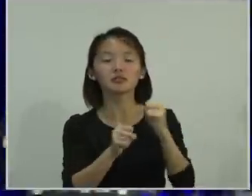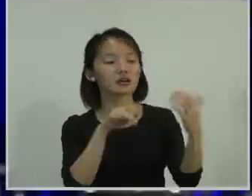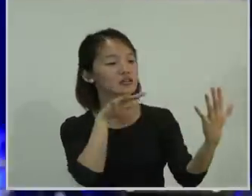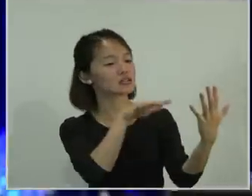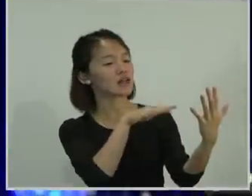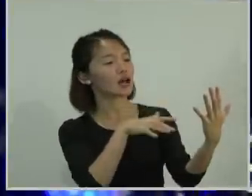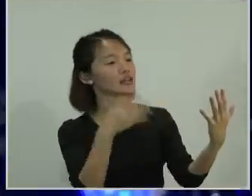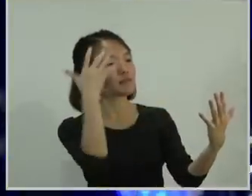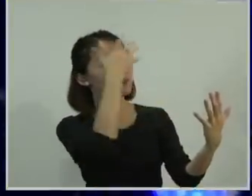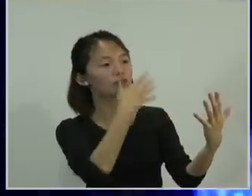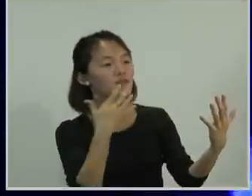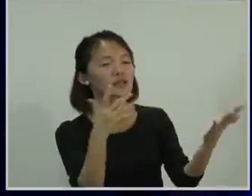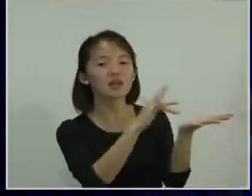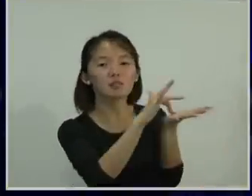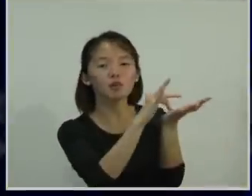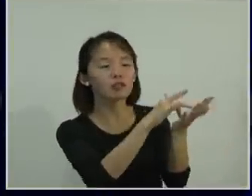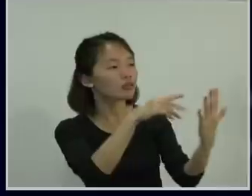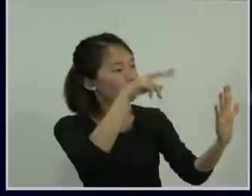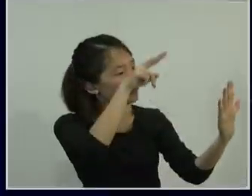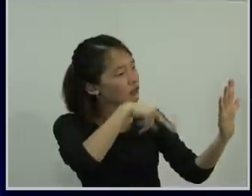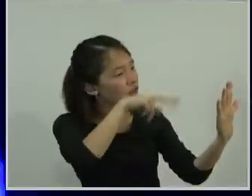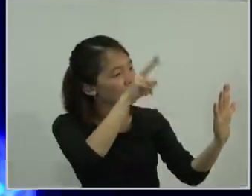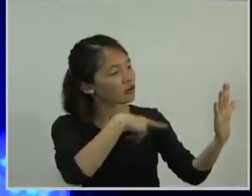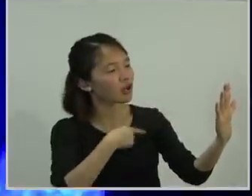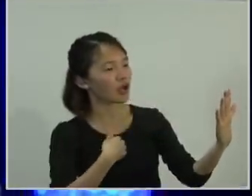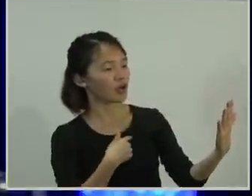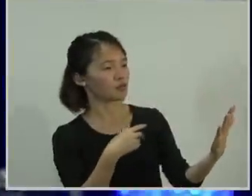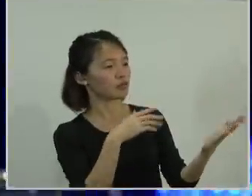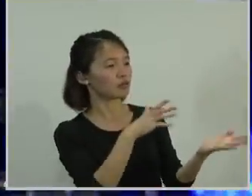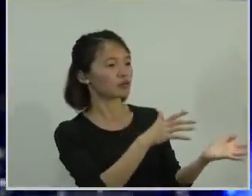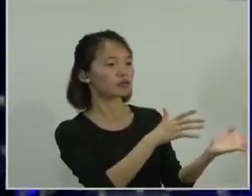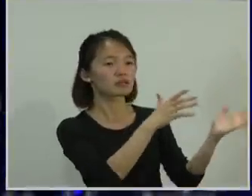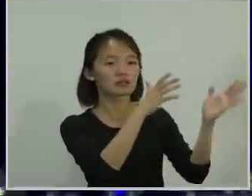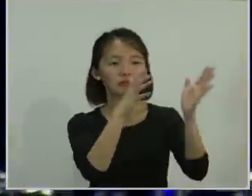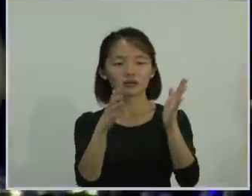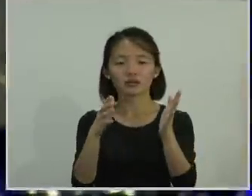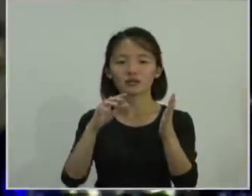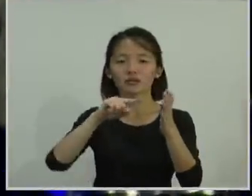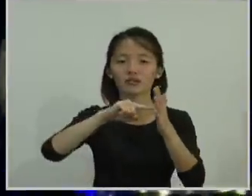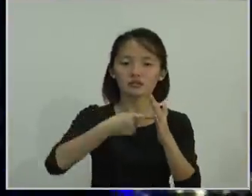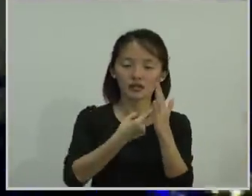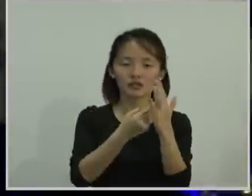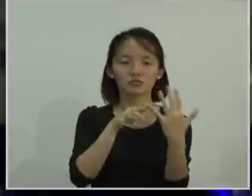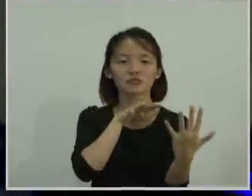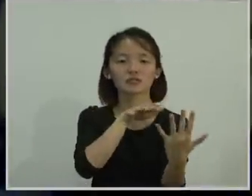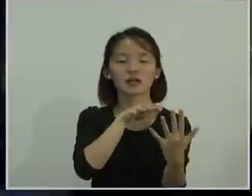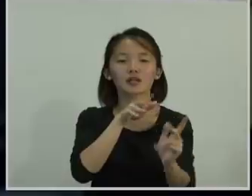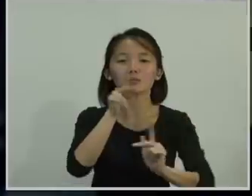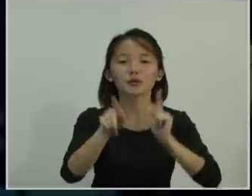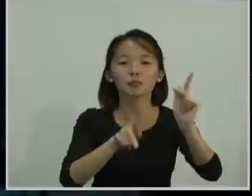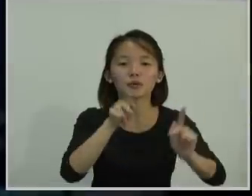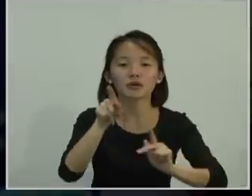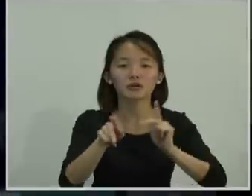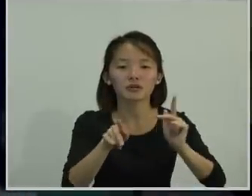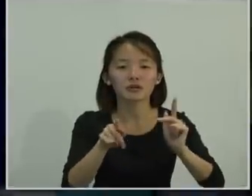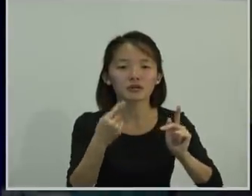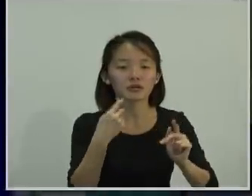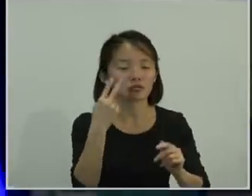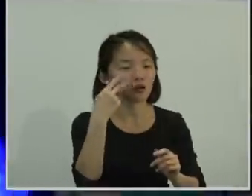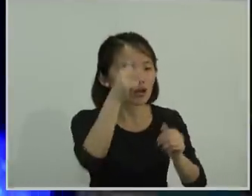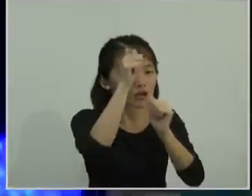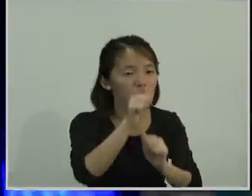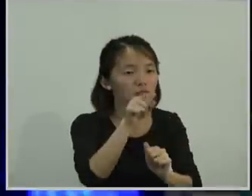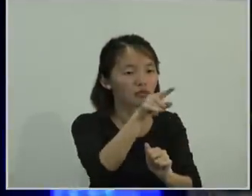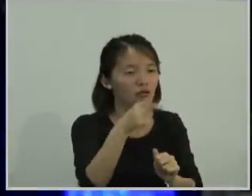studied people. I would assess the personalities of people whom I greatly admired, pick up their most